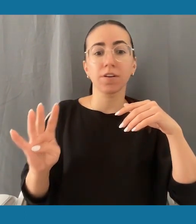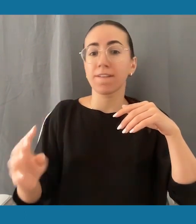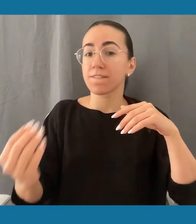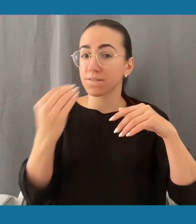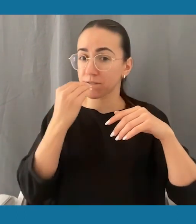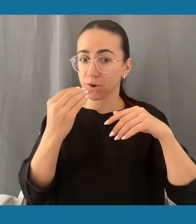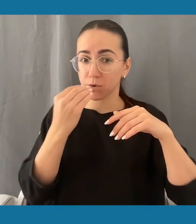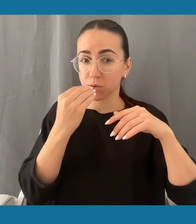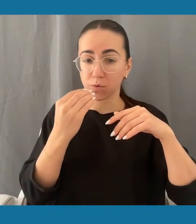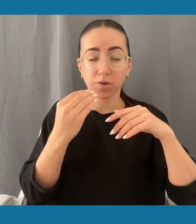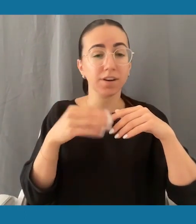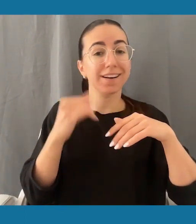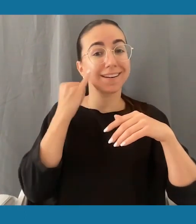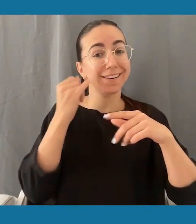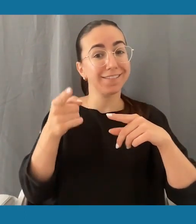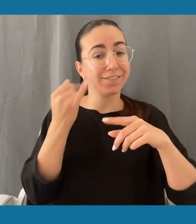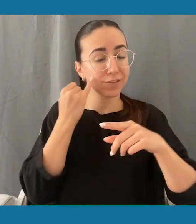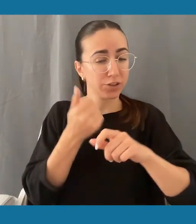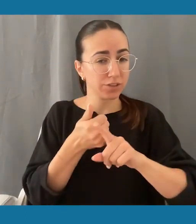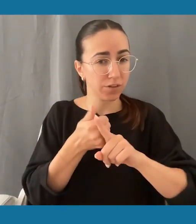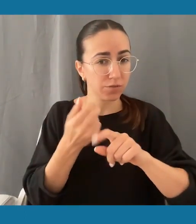if you use